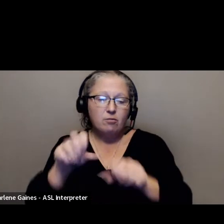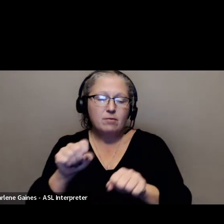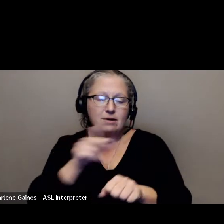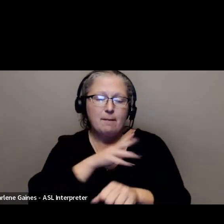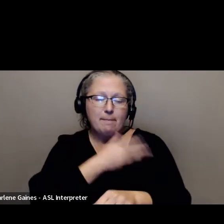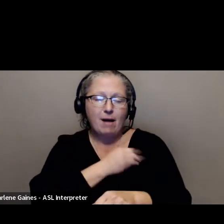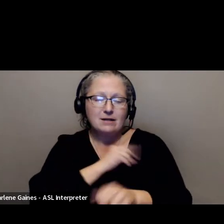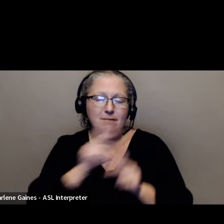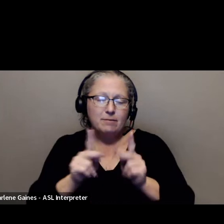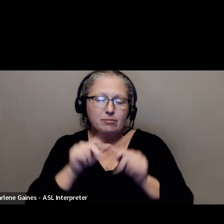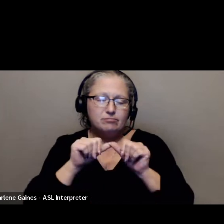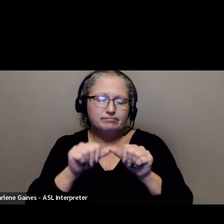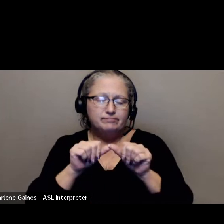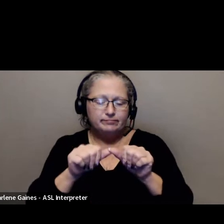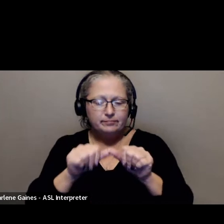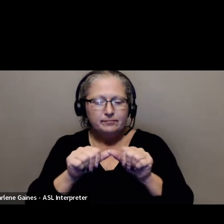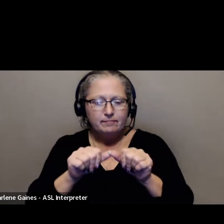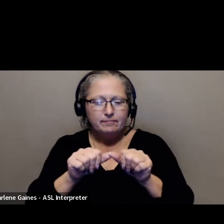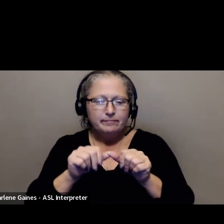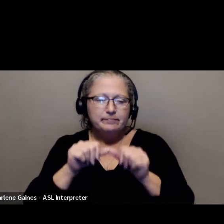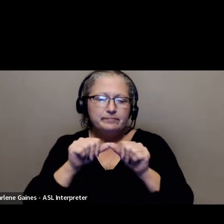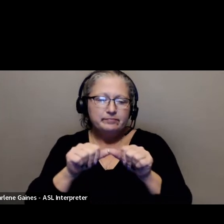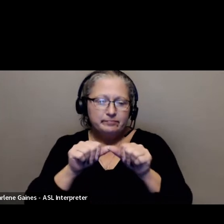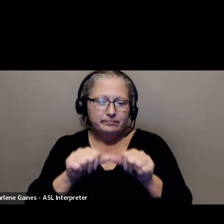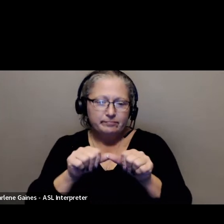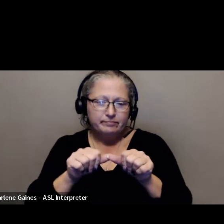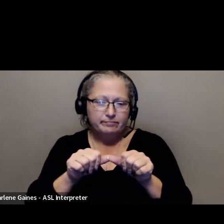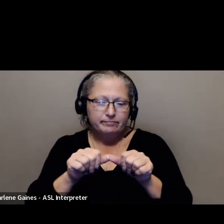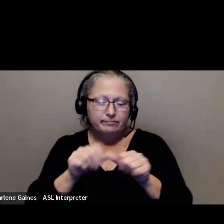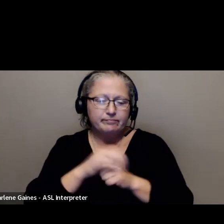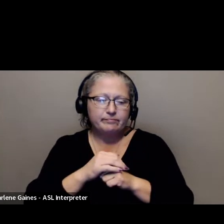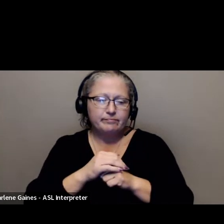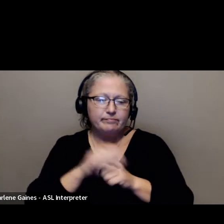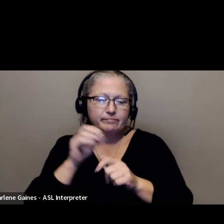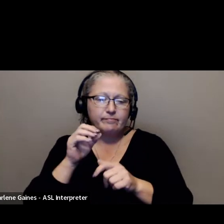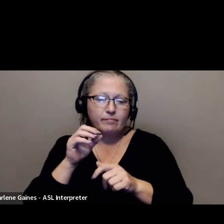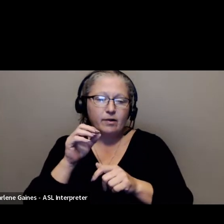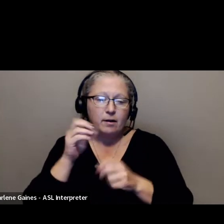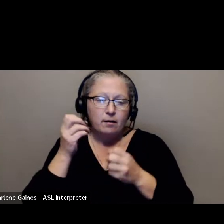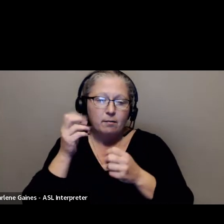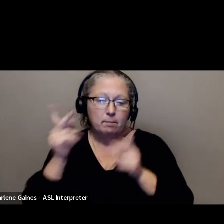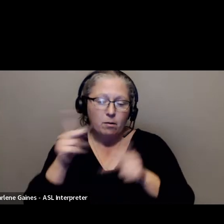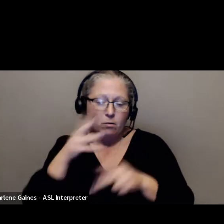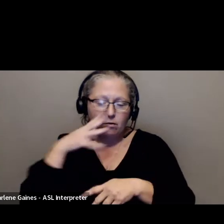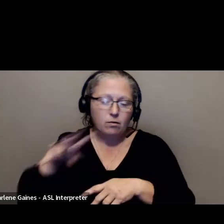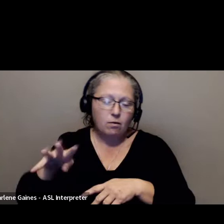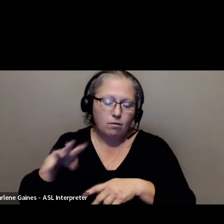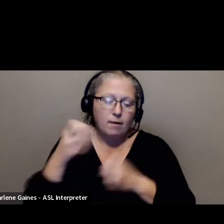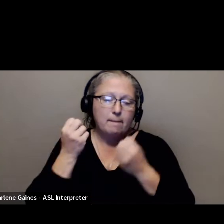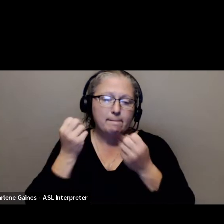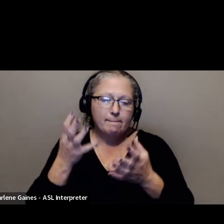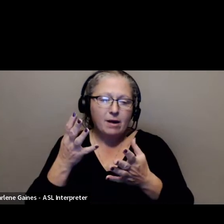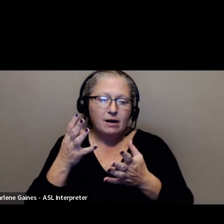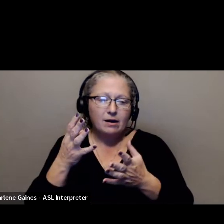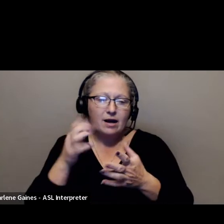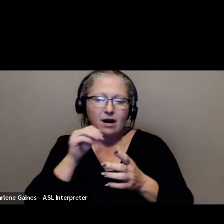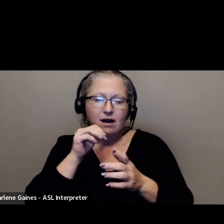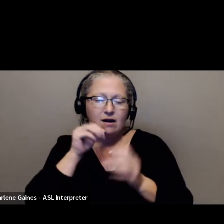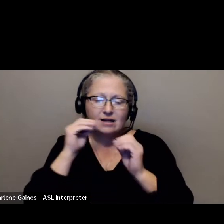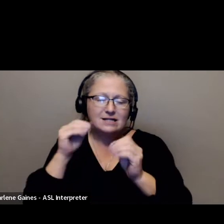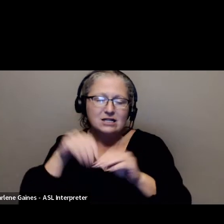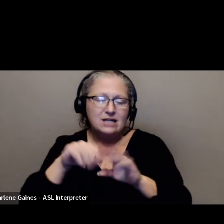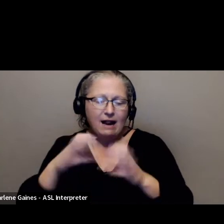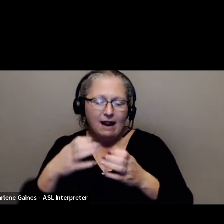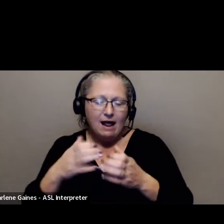been ongoing, continuous. A fact that many will ignore and that many aren't taught in classrooms, which is a